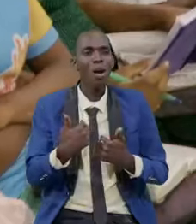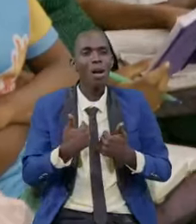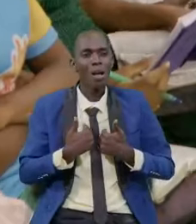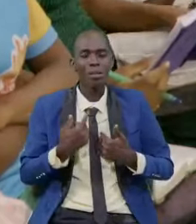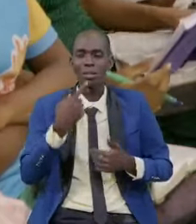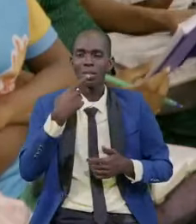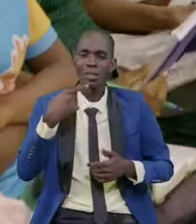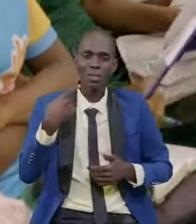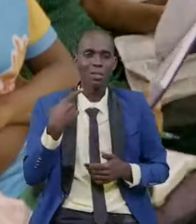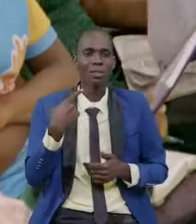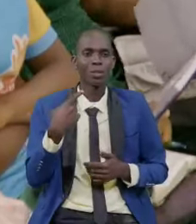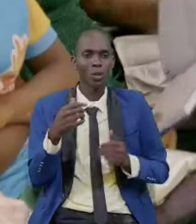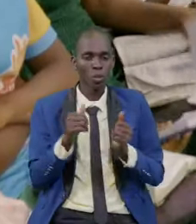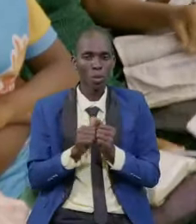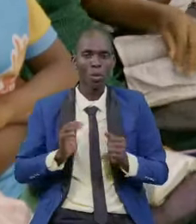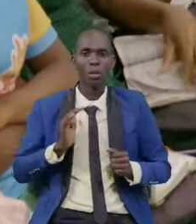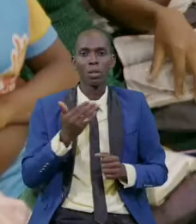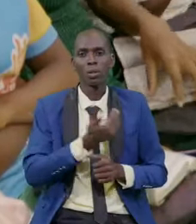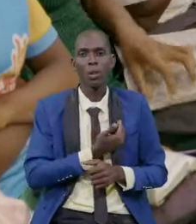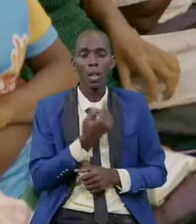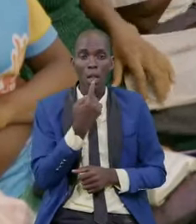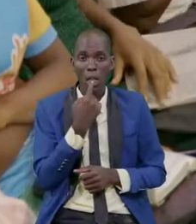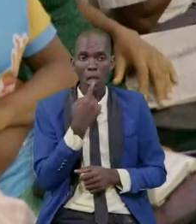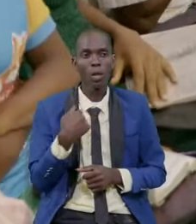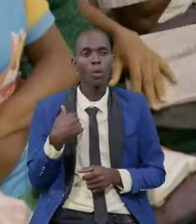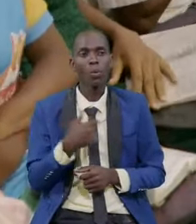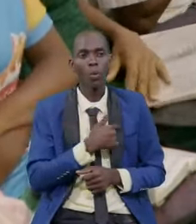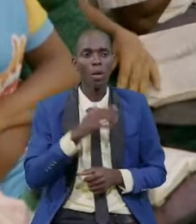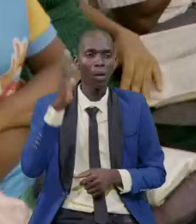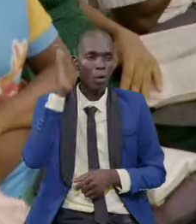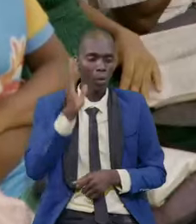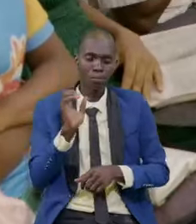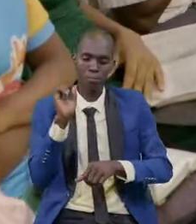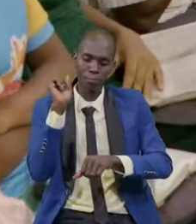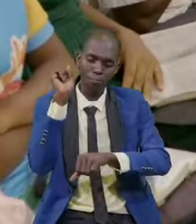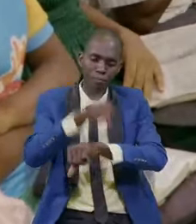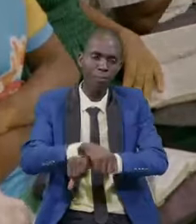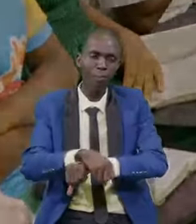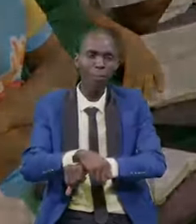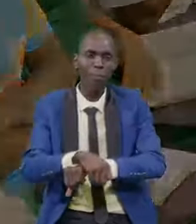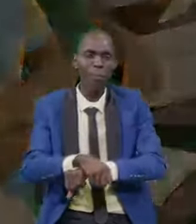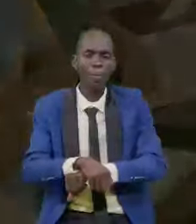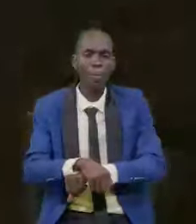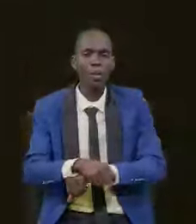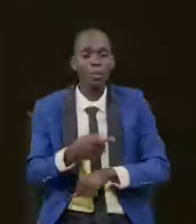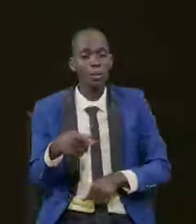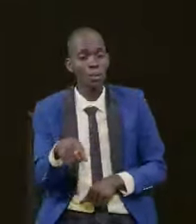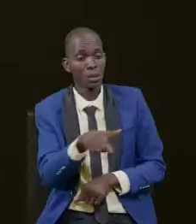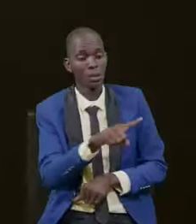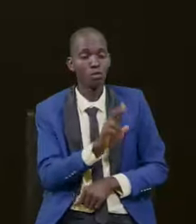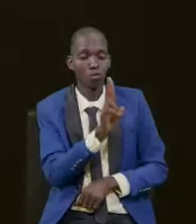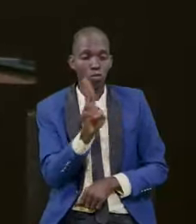said, with our tongue we will prevail. They use the